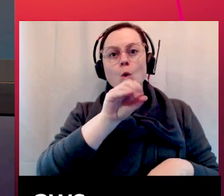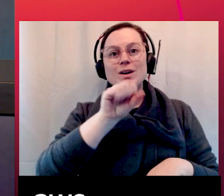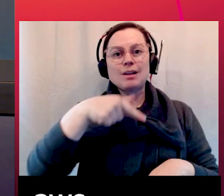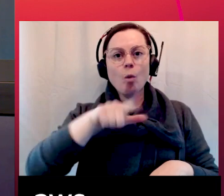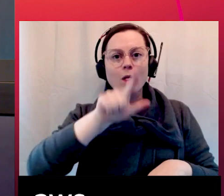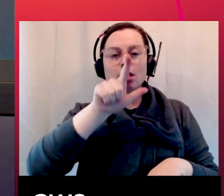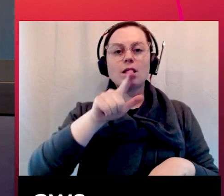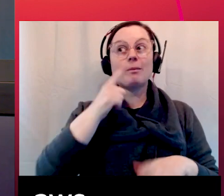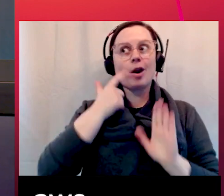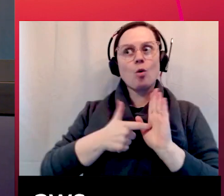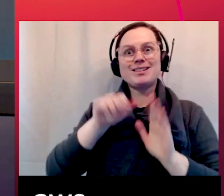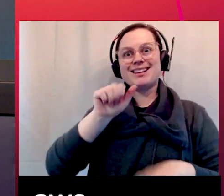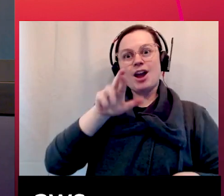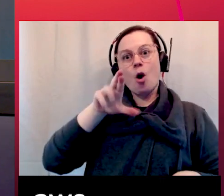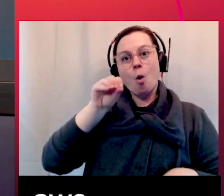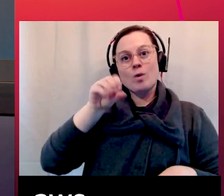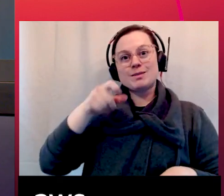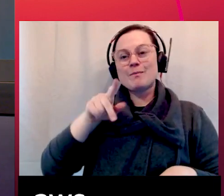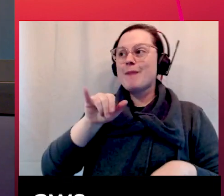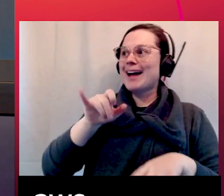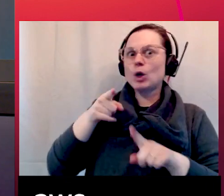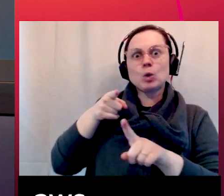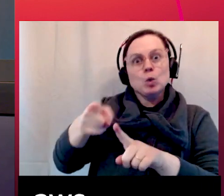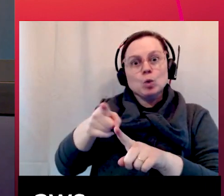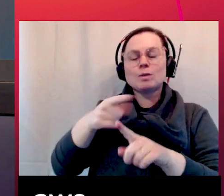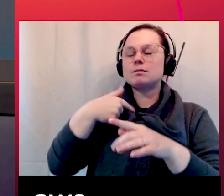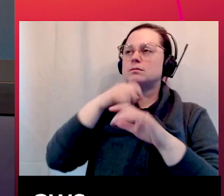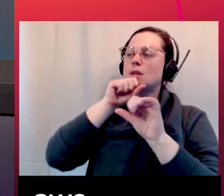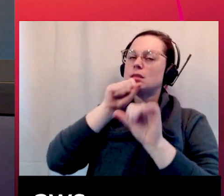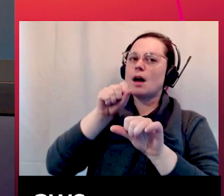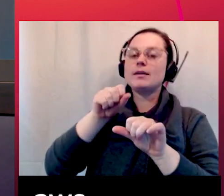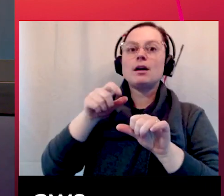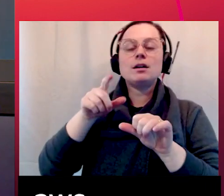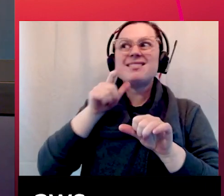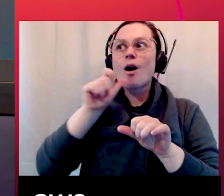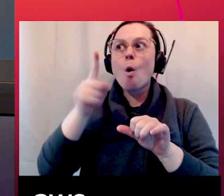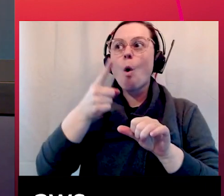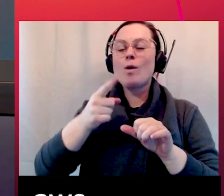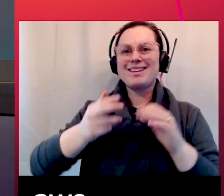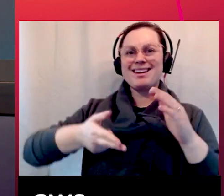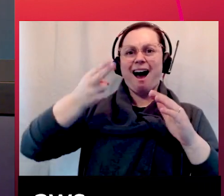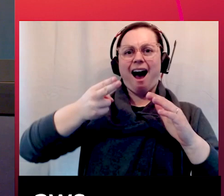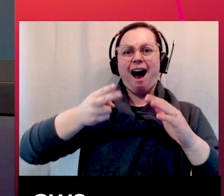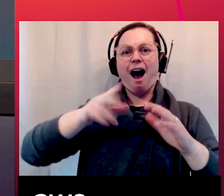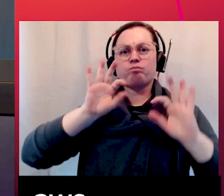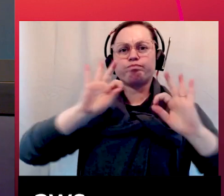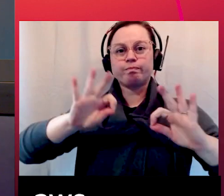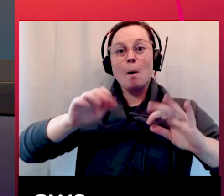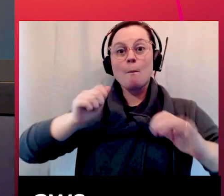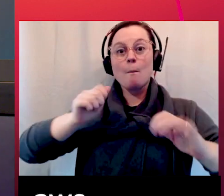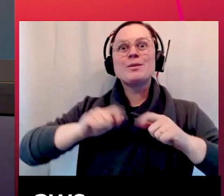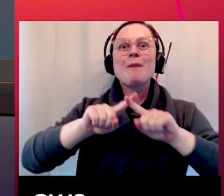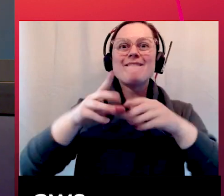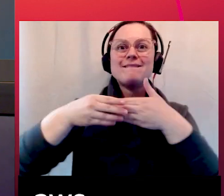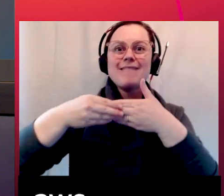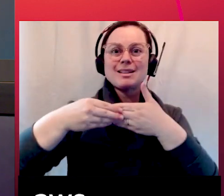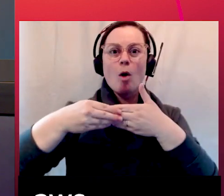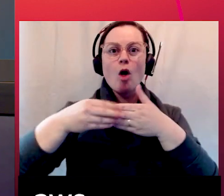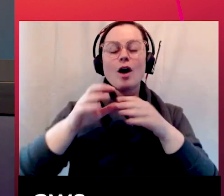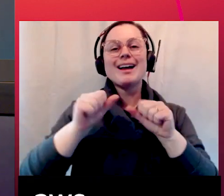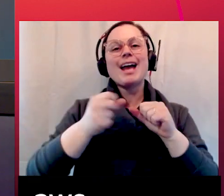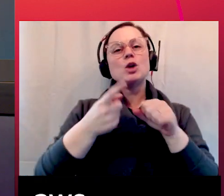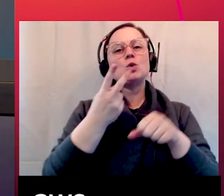really love is that you all make it not just highly performant, but flexible, right? It can operate as a cache if you need